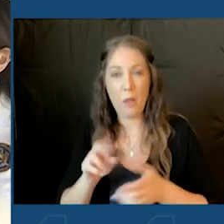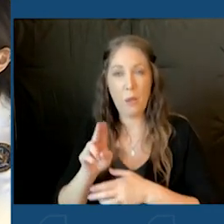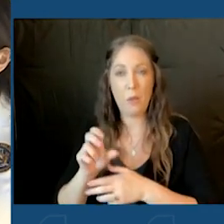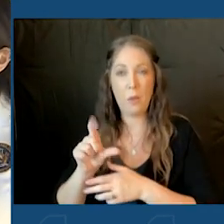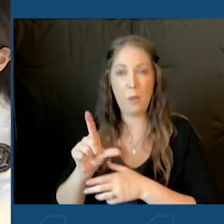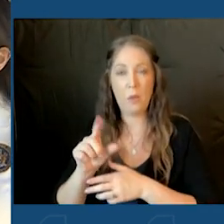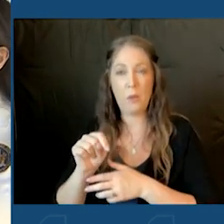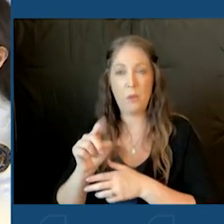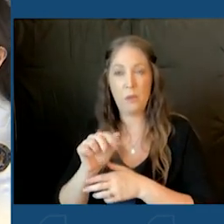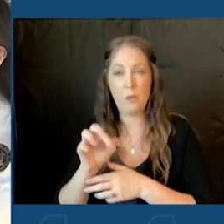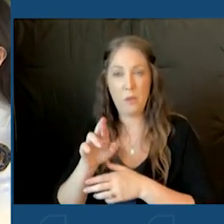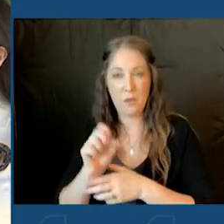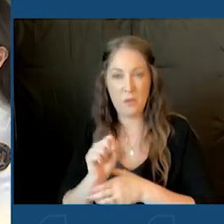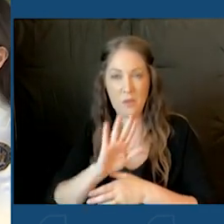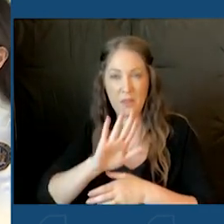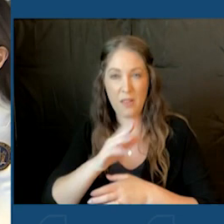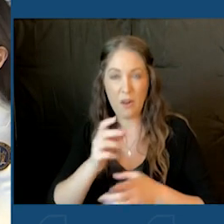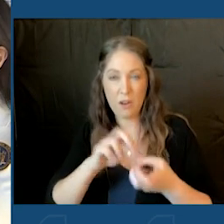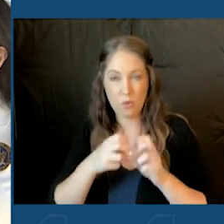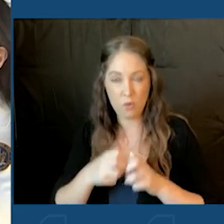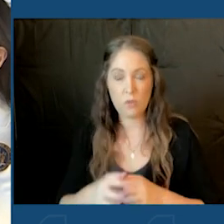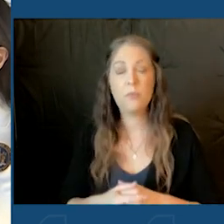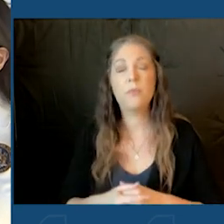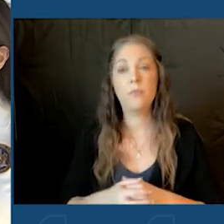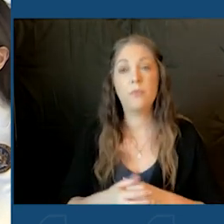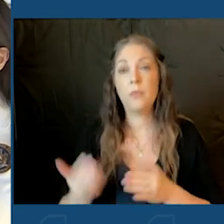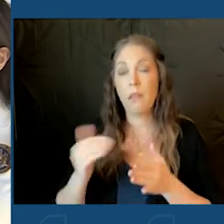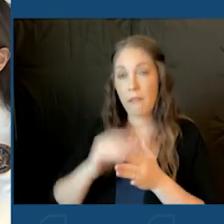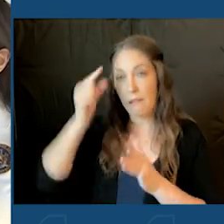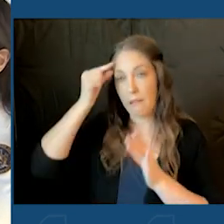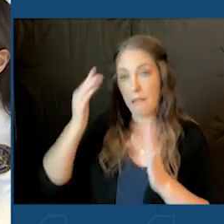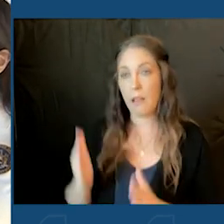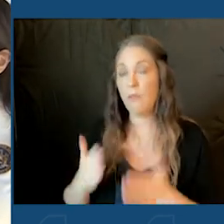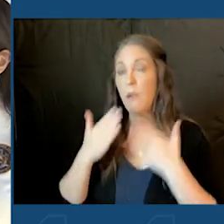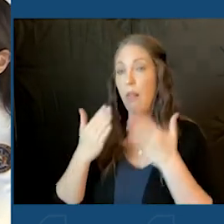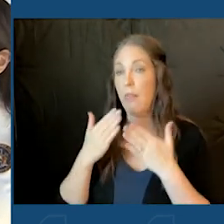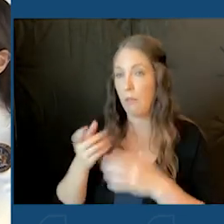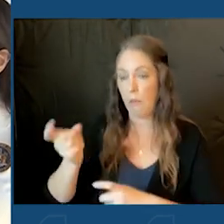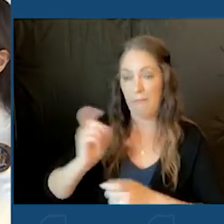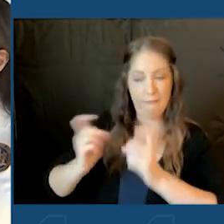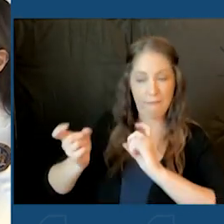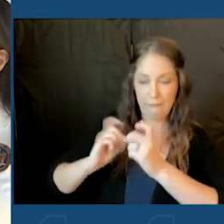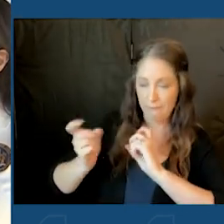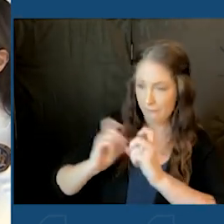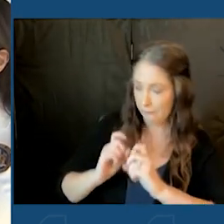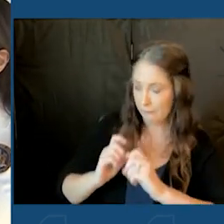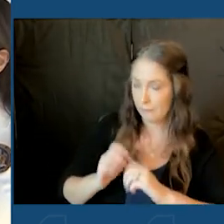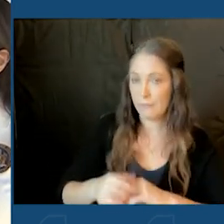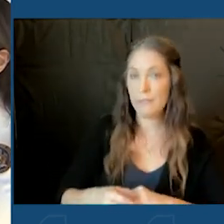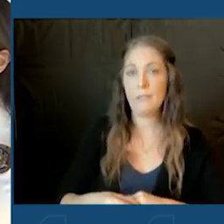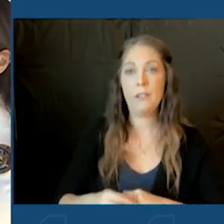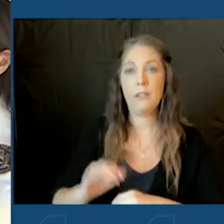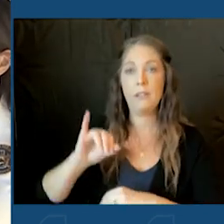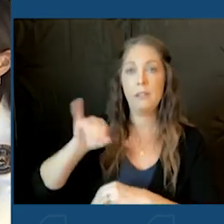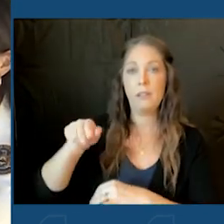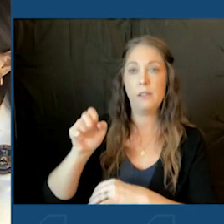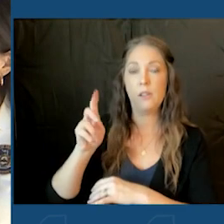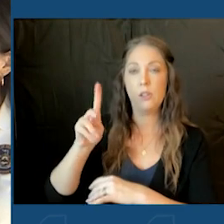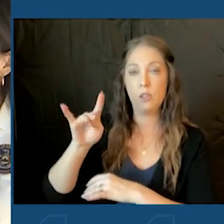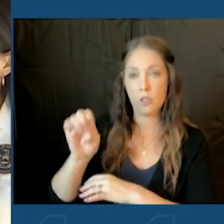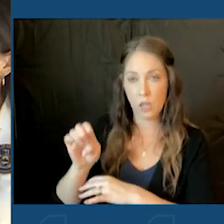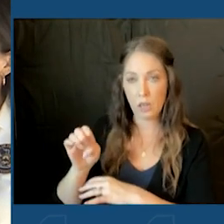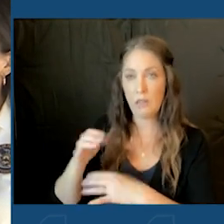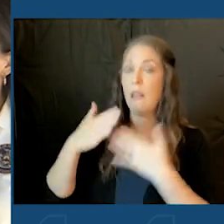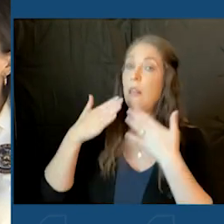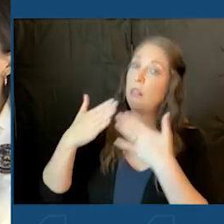natural issues. But again, Governor, thank you for giving us everything we've asked for. Jackie, especially to Jackie Bray, who's